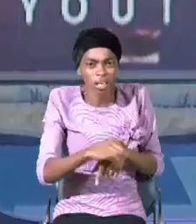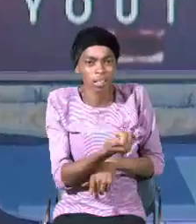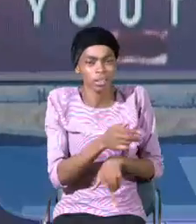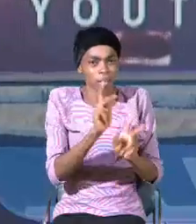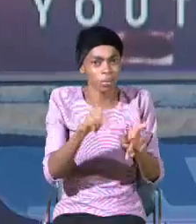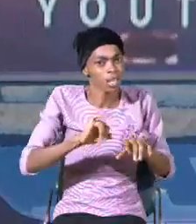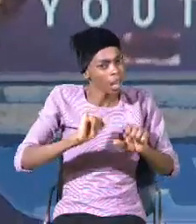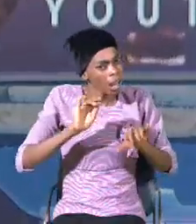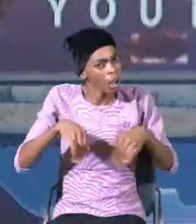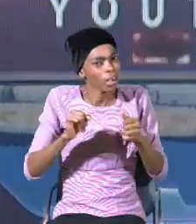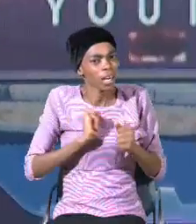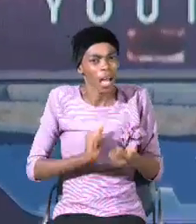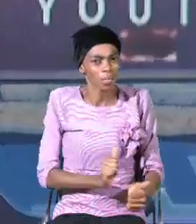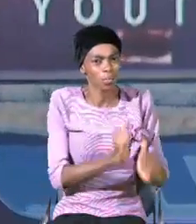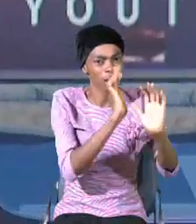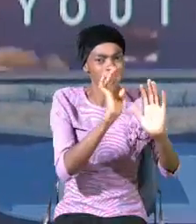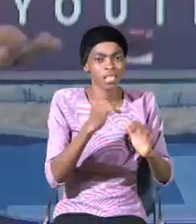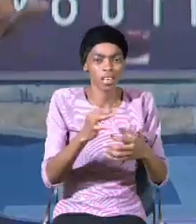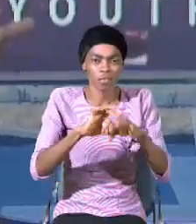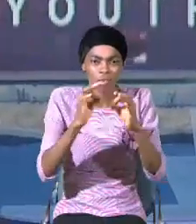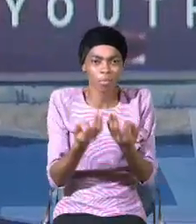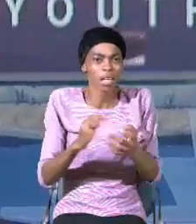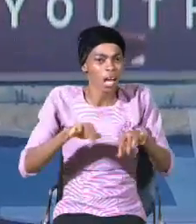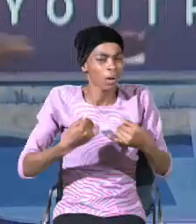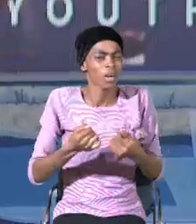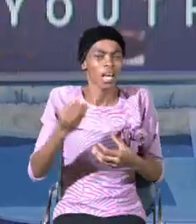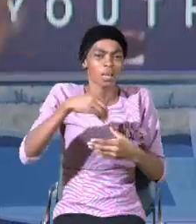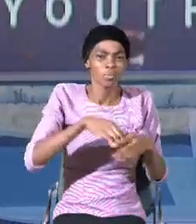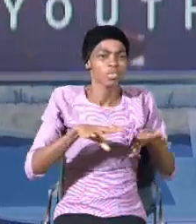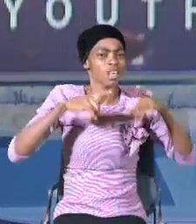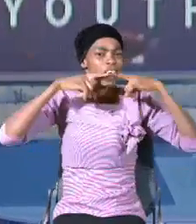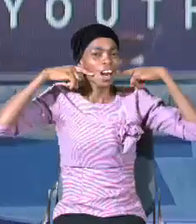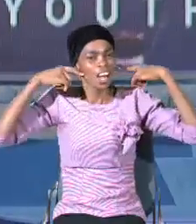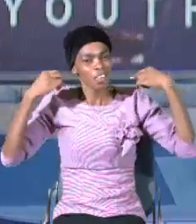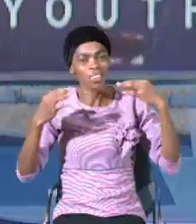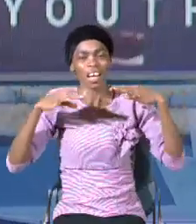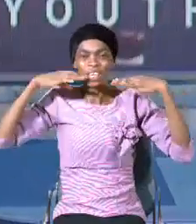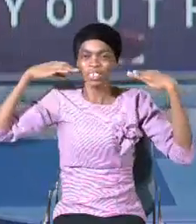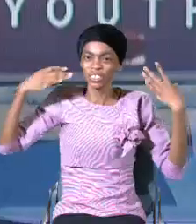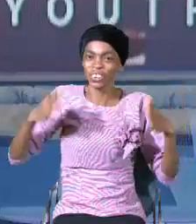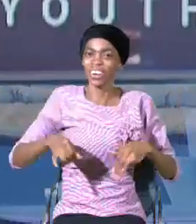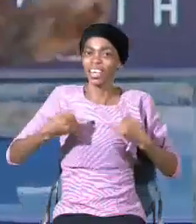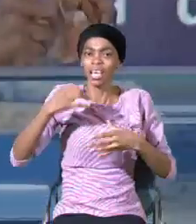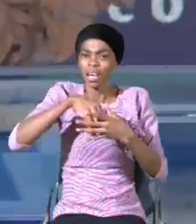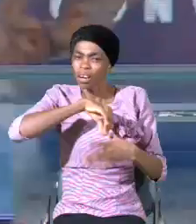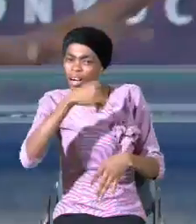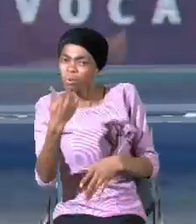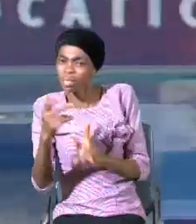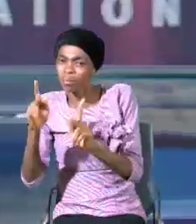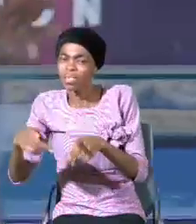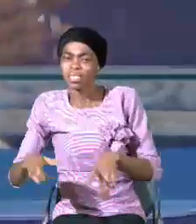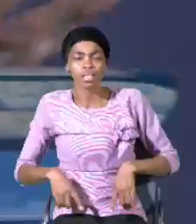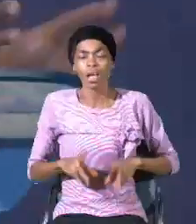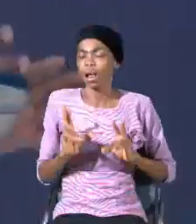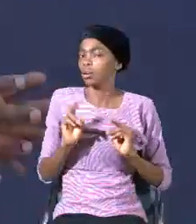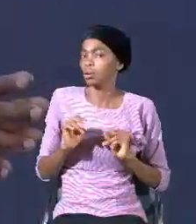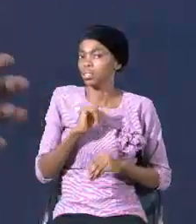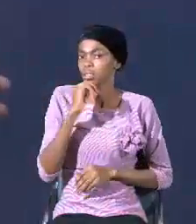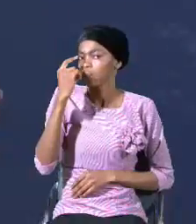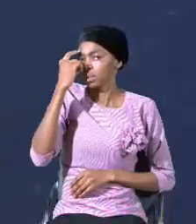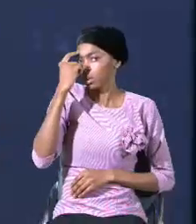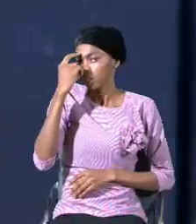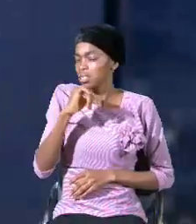family? How can I put joy, laughter, food, clothing, shelter on other people? No, no, no. He wasn't